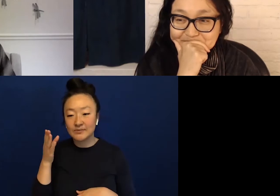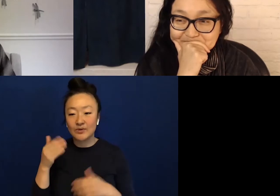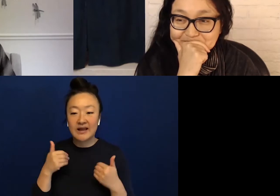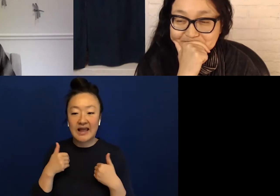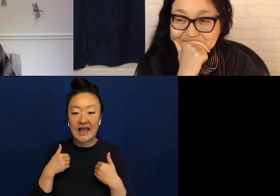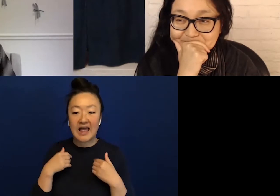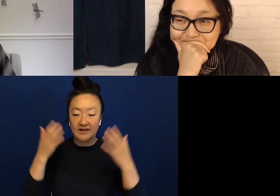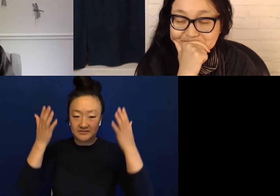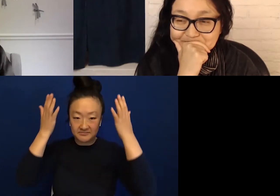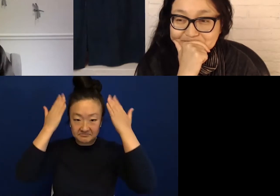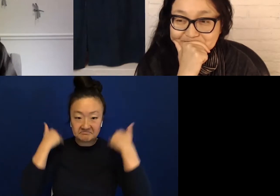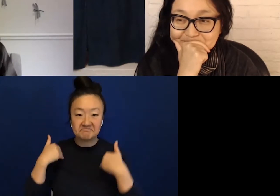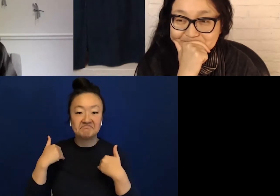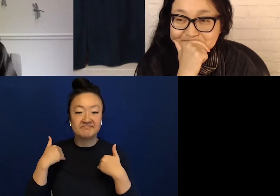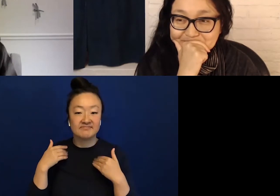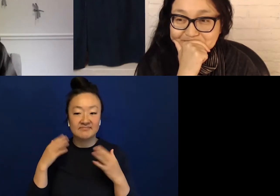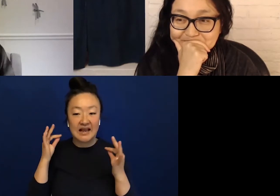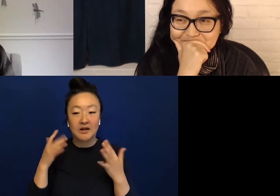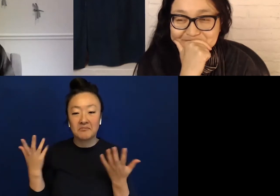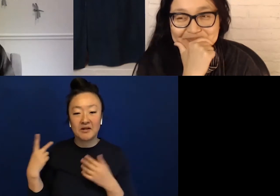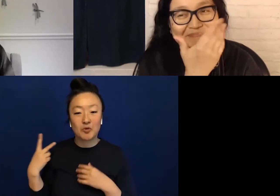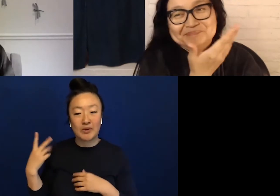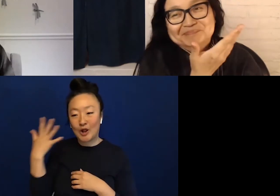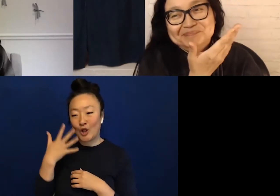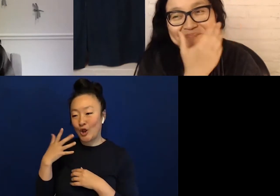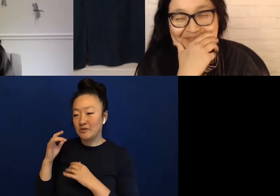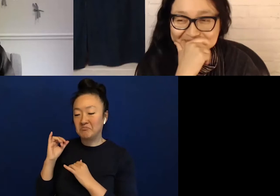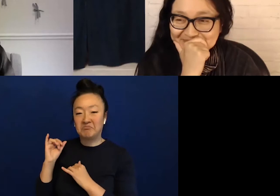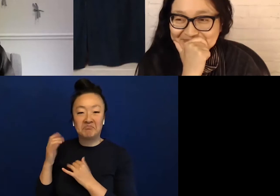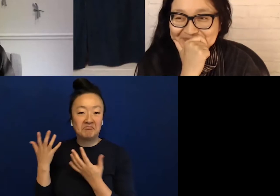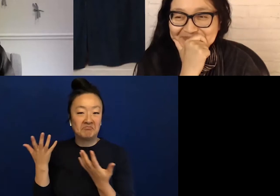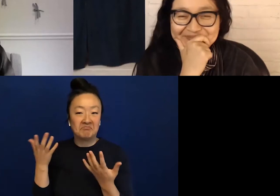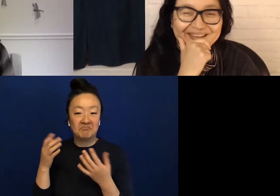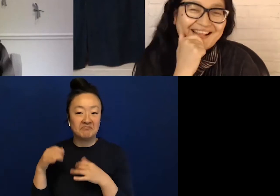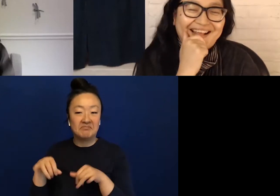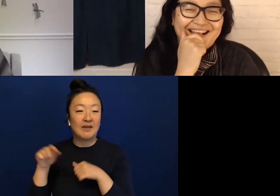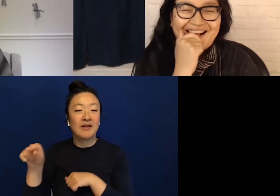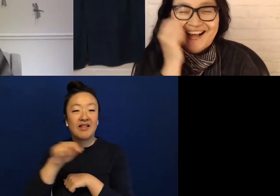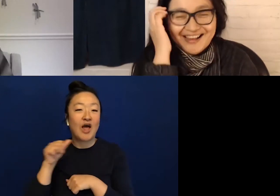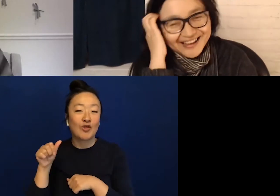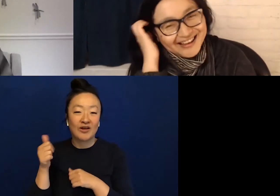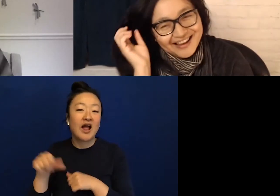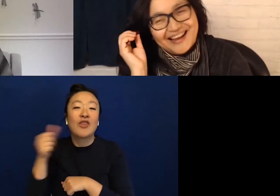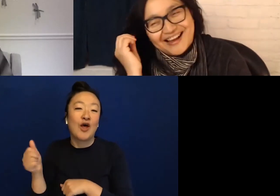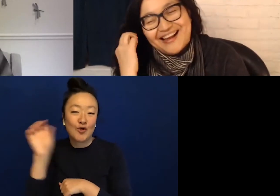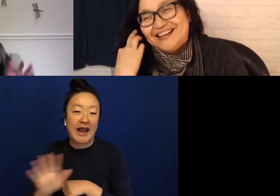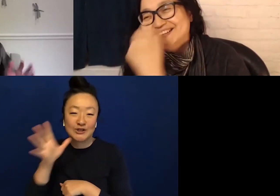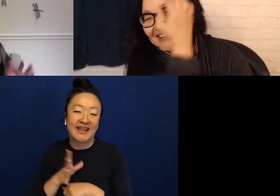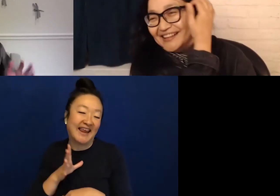have shoulder length hair. So yeah, we just look like any other Asian lady, but no, but okay.